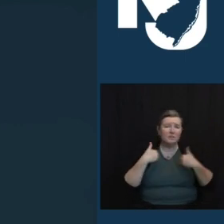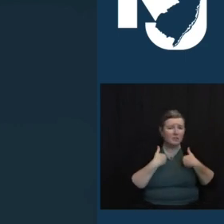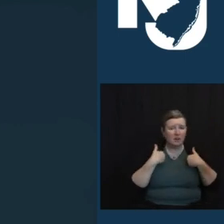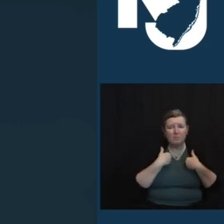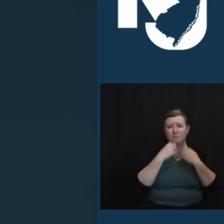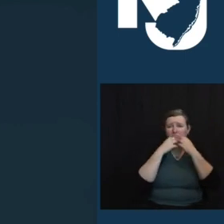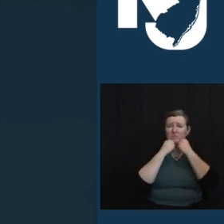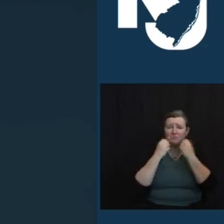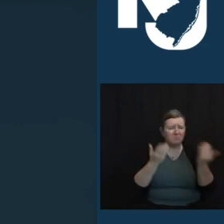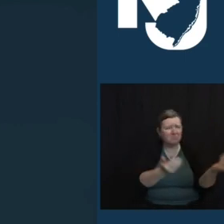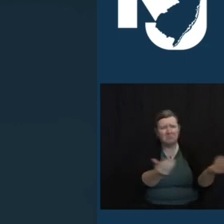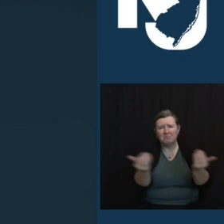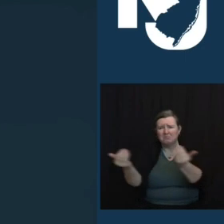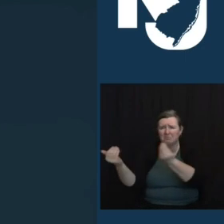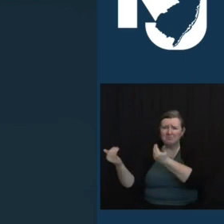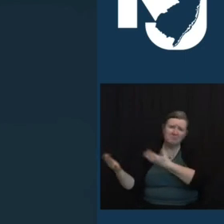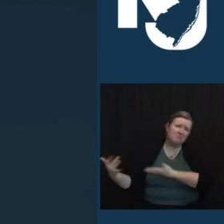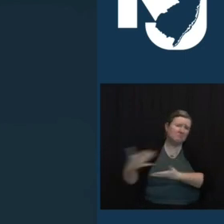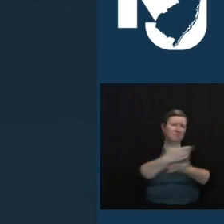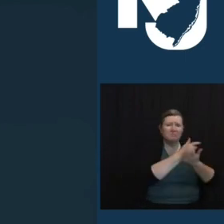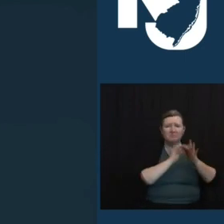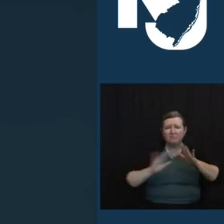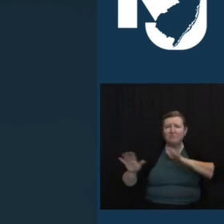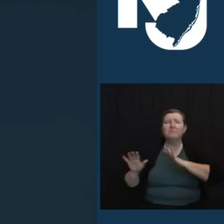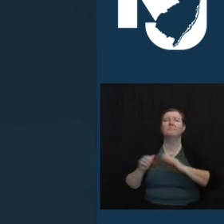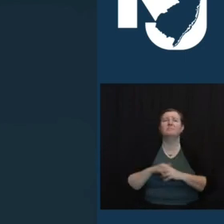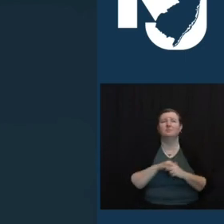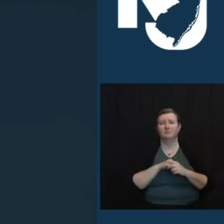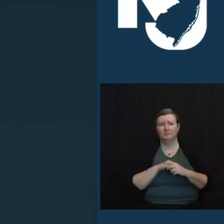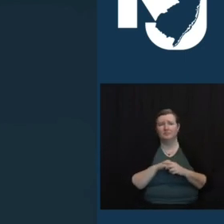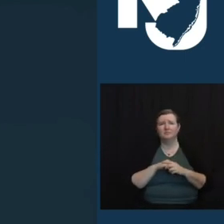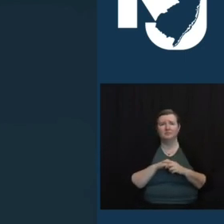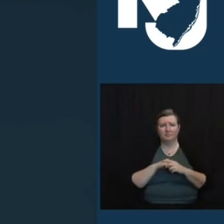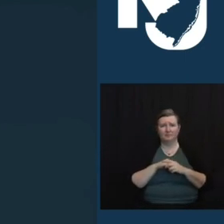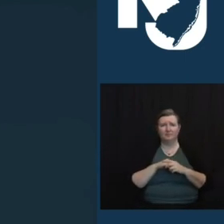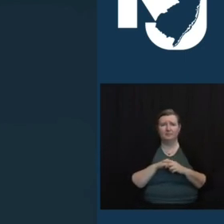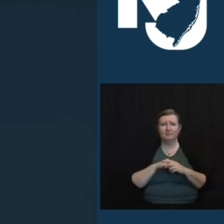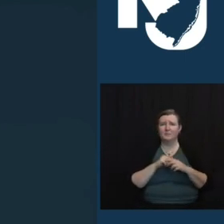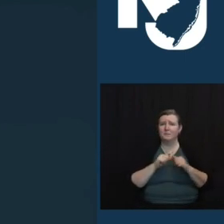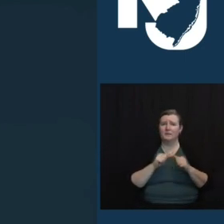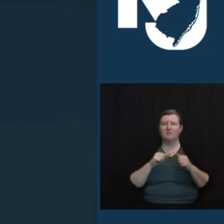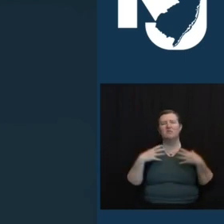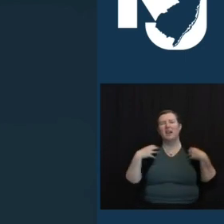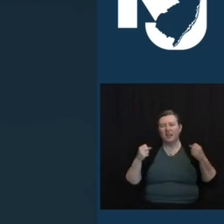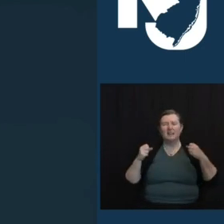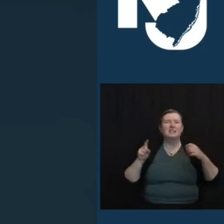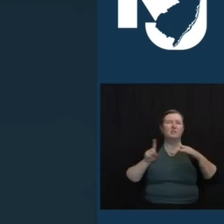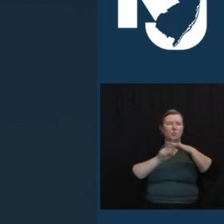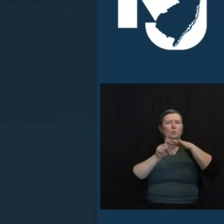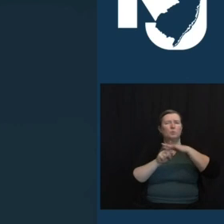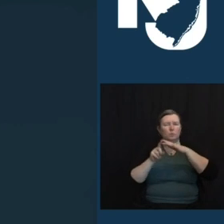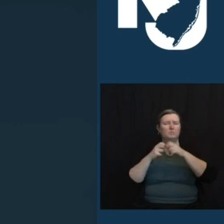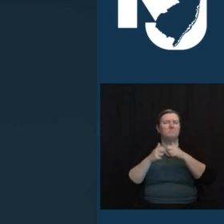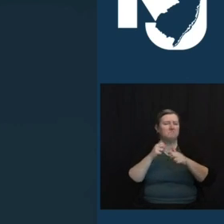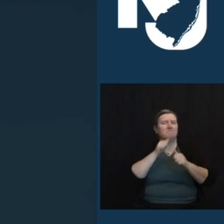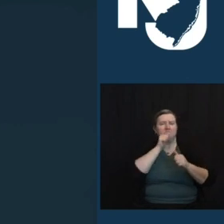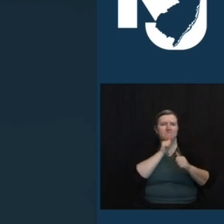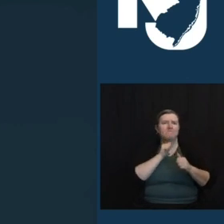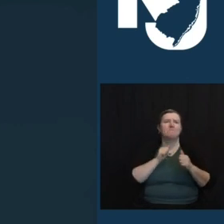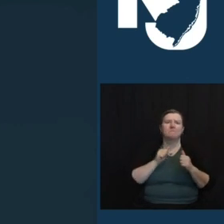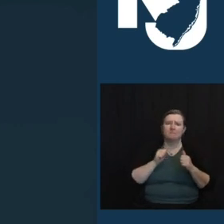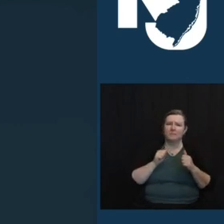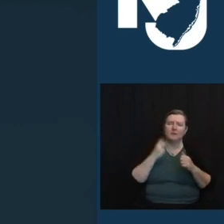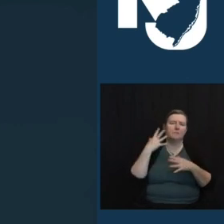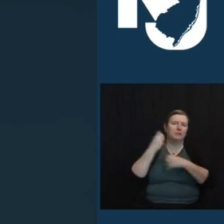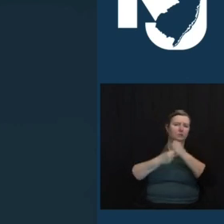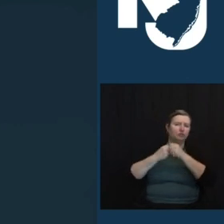her life. She battled, by the way, debilitating medical and health conditions literally for decades and was